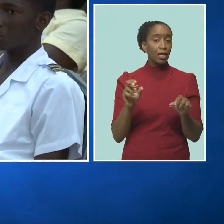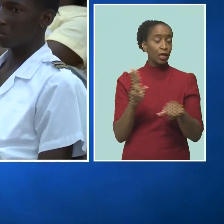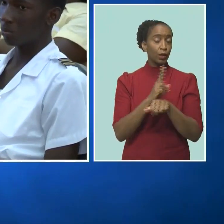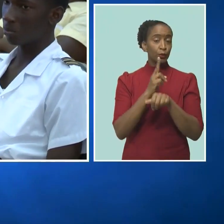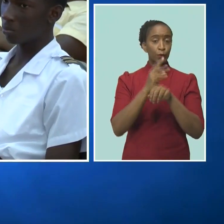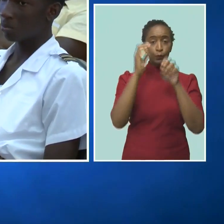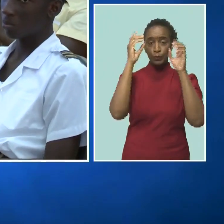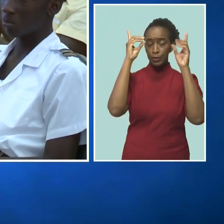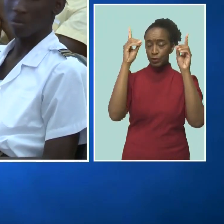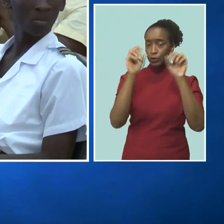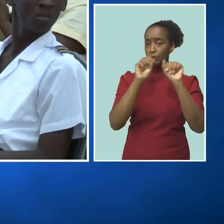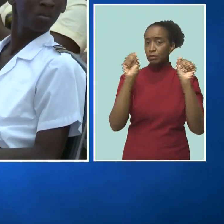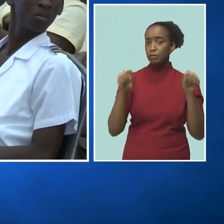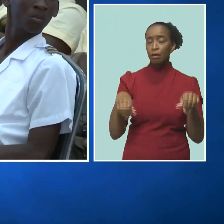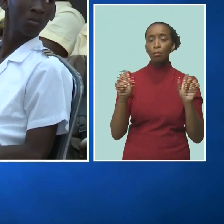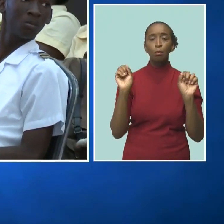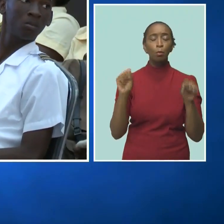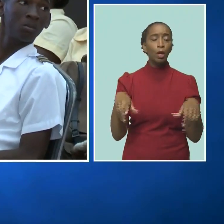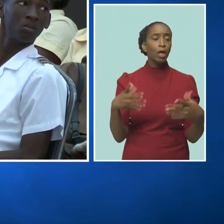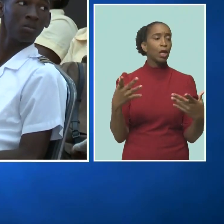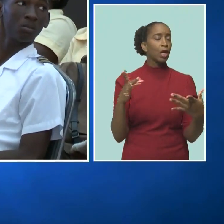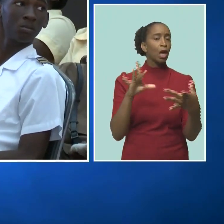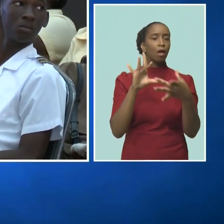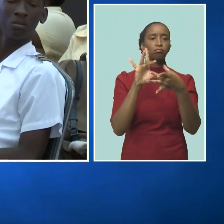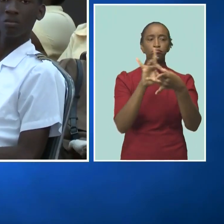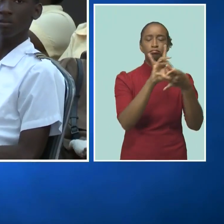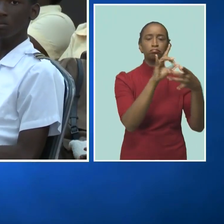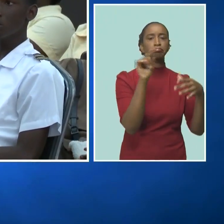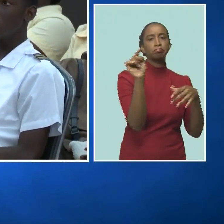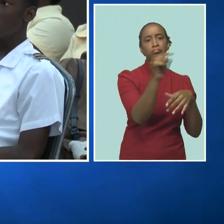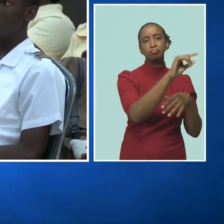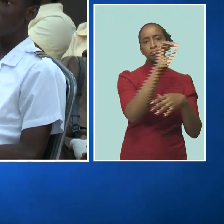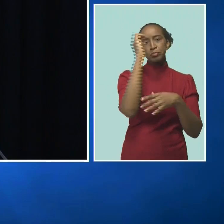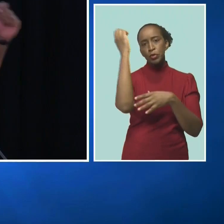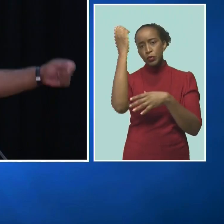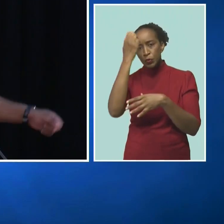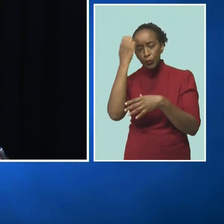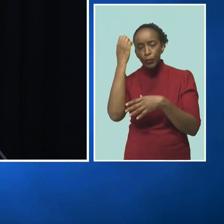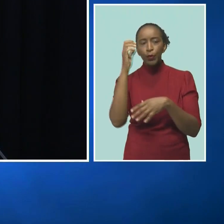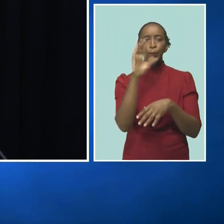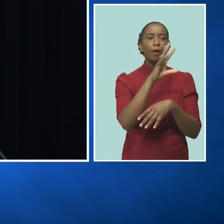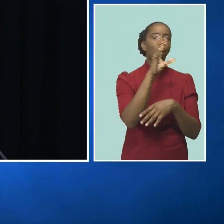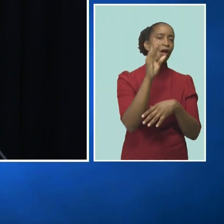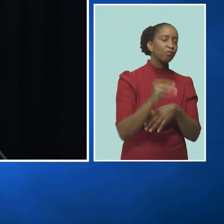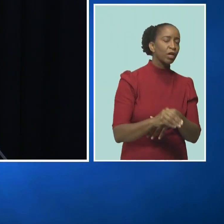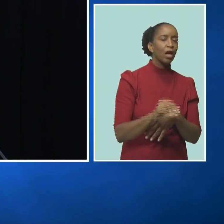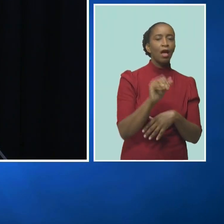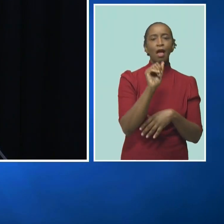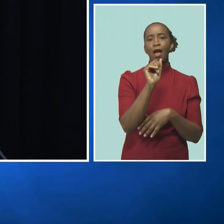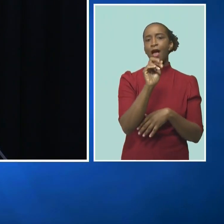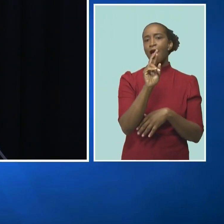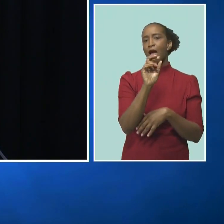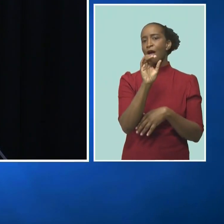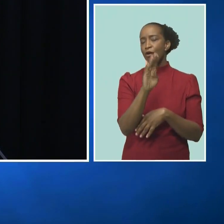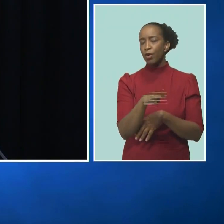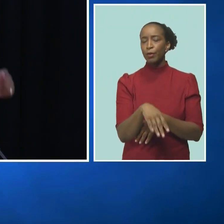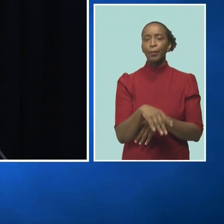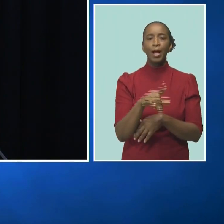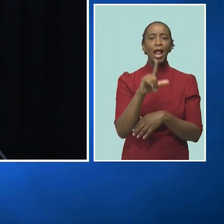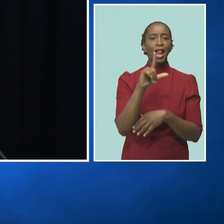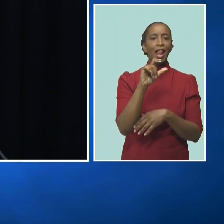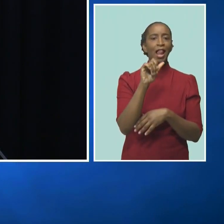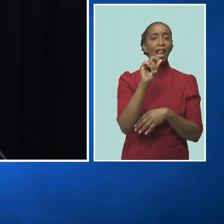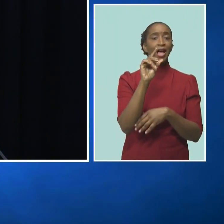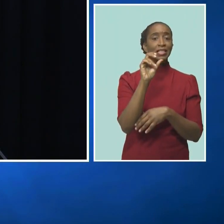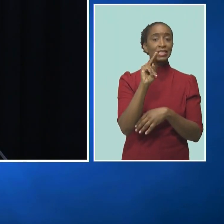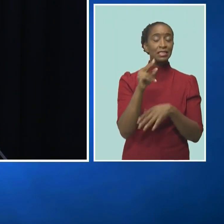world-class citizens that can engage with your counterparts across Europe, across Africa, across the Arab world, across Latin America and the Caribbean, and to be